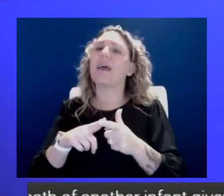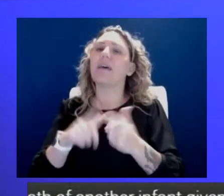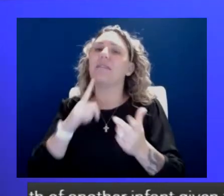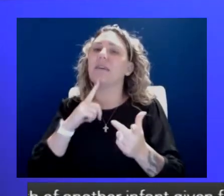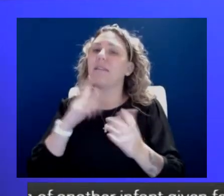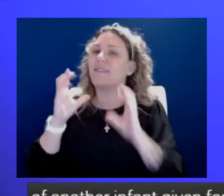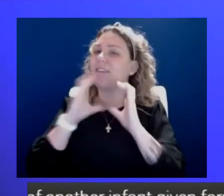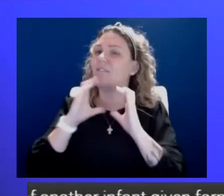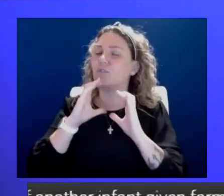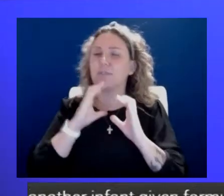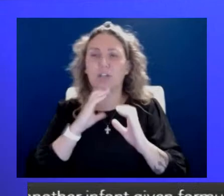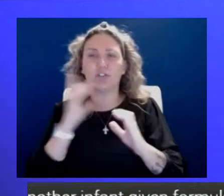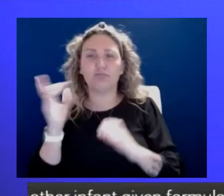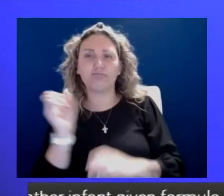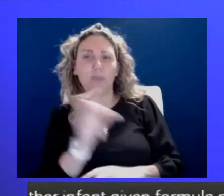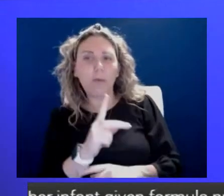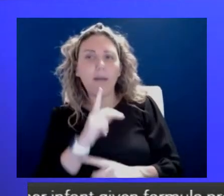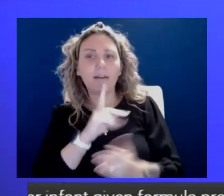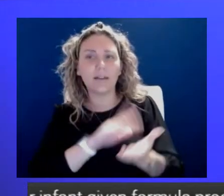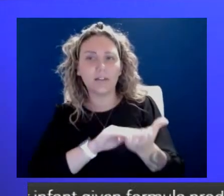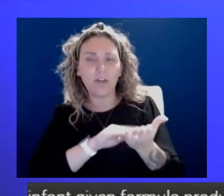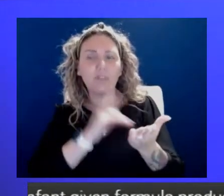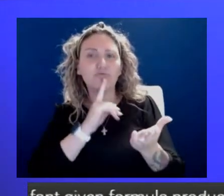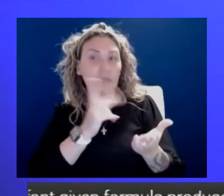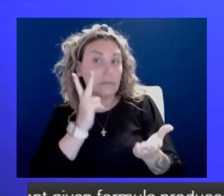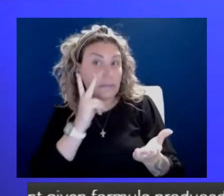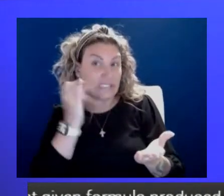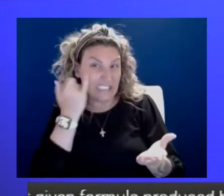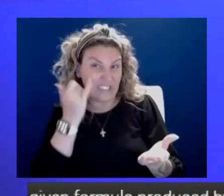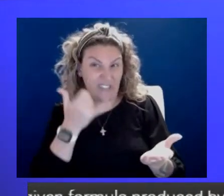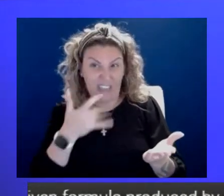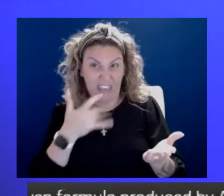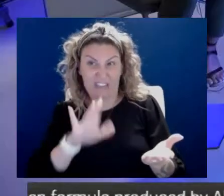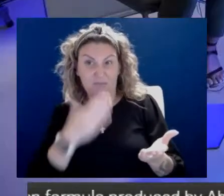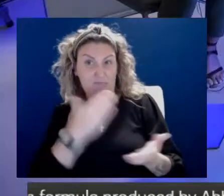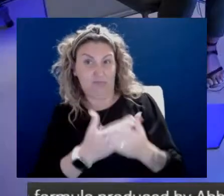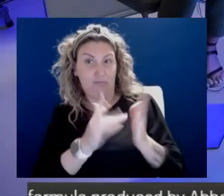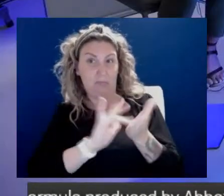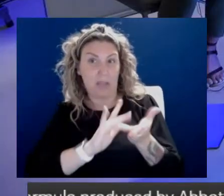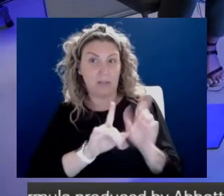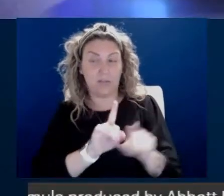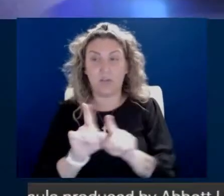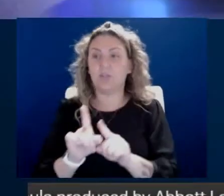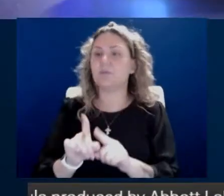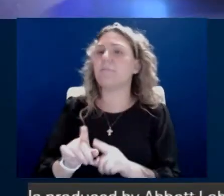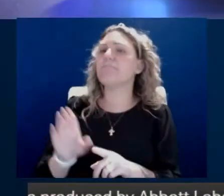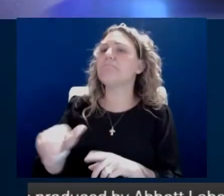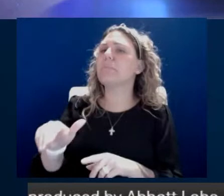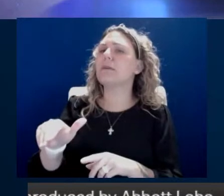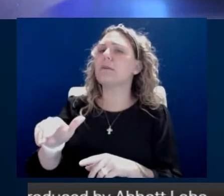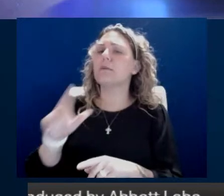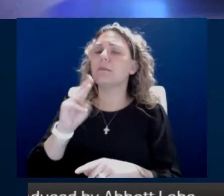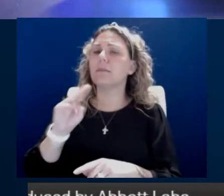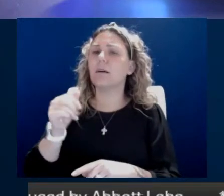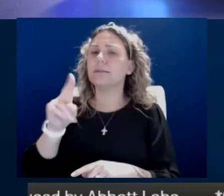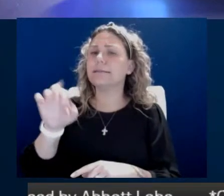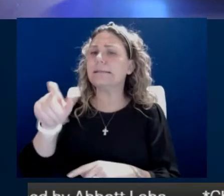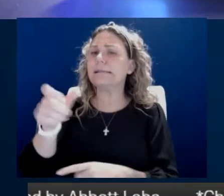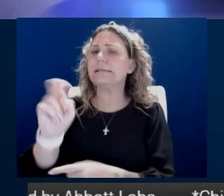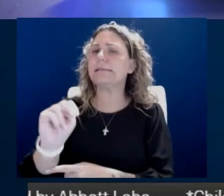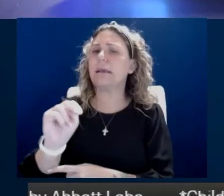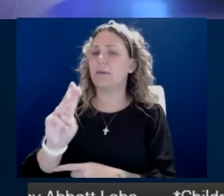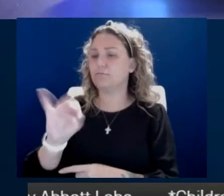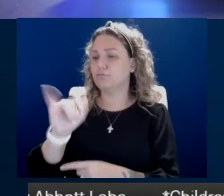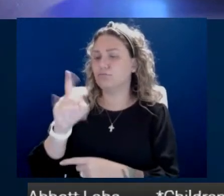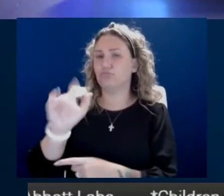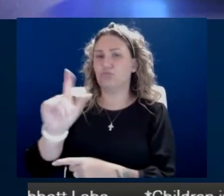providers to see if that is a feasible medicine for that patient. Dr. Hawkinson, Michelle wants to know, moving forward, as far as boosters are concerned,